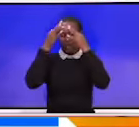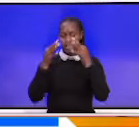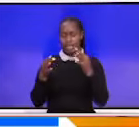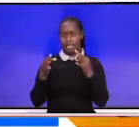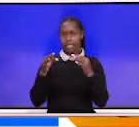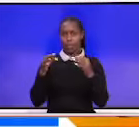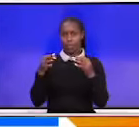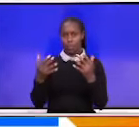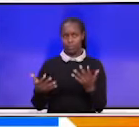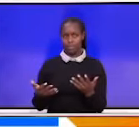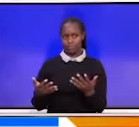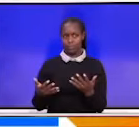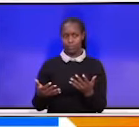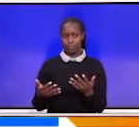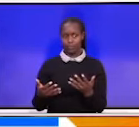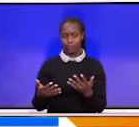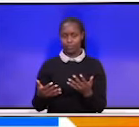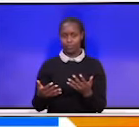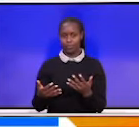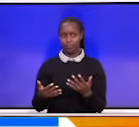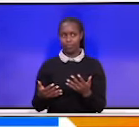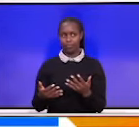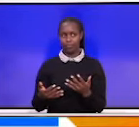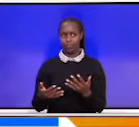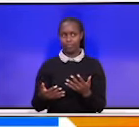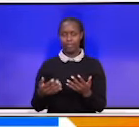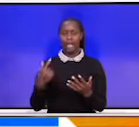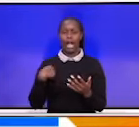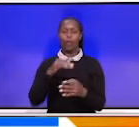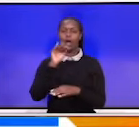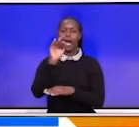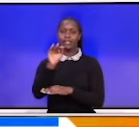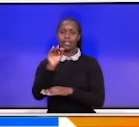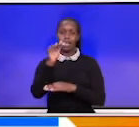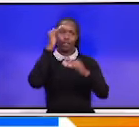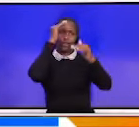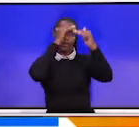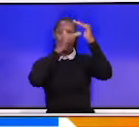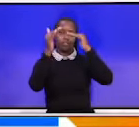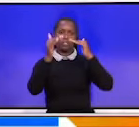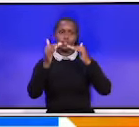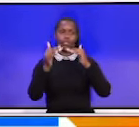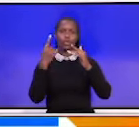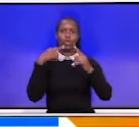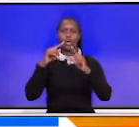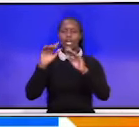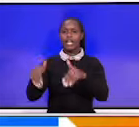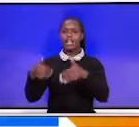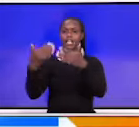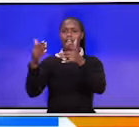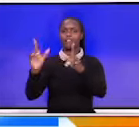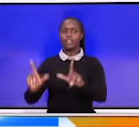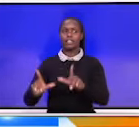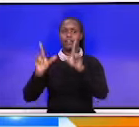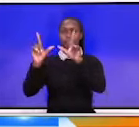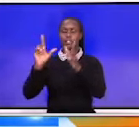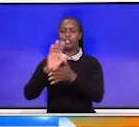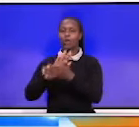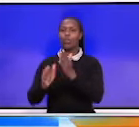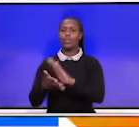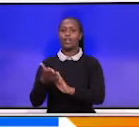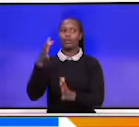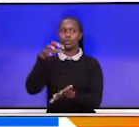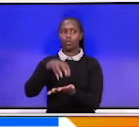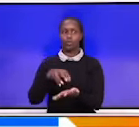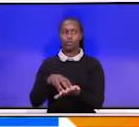that I will direct the university to release the certificates unconditionally to all